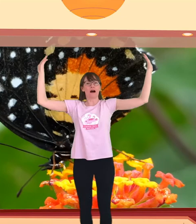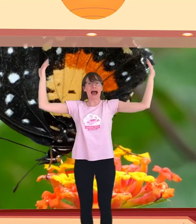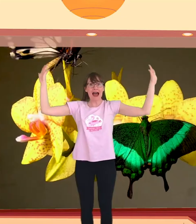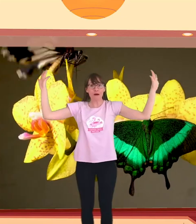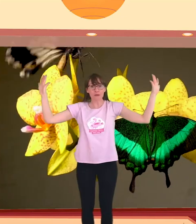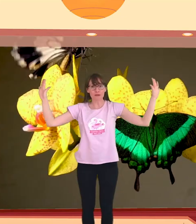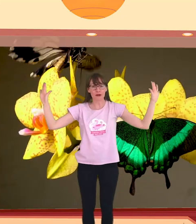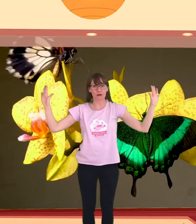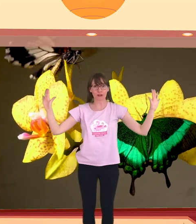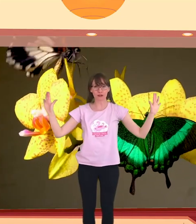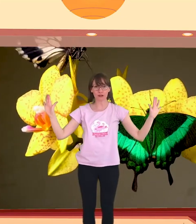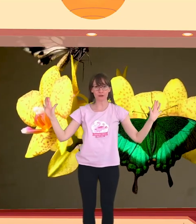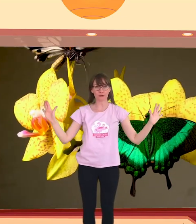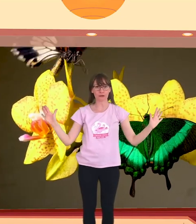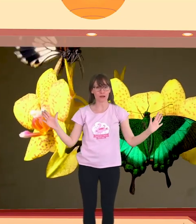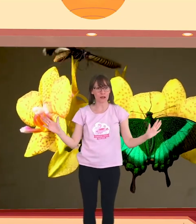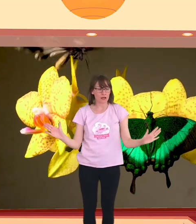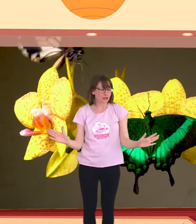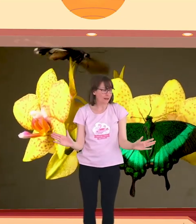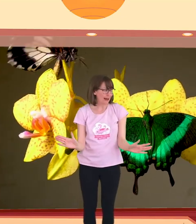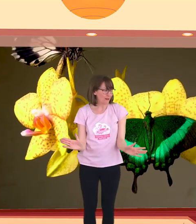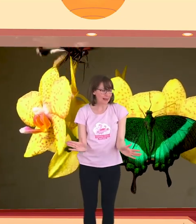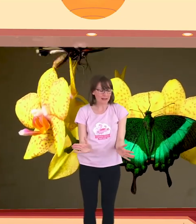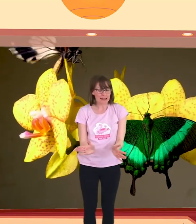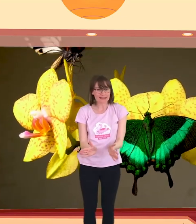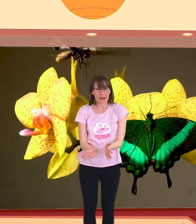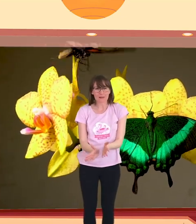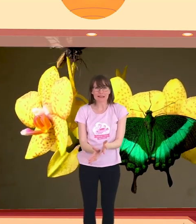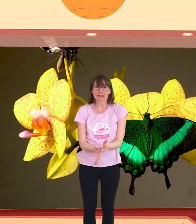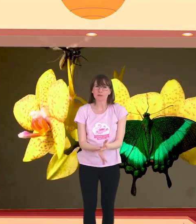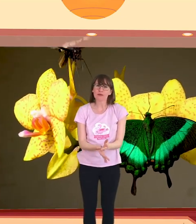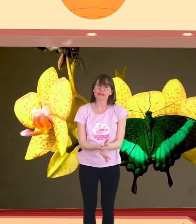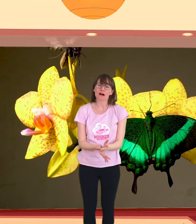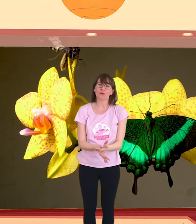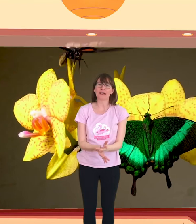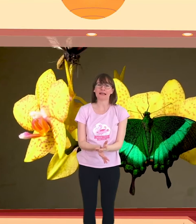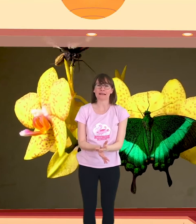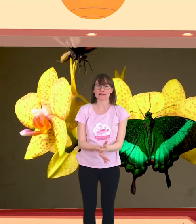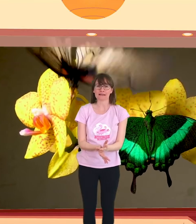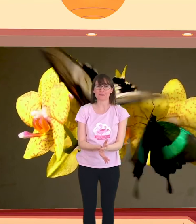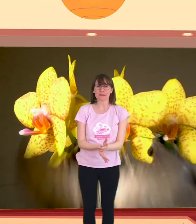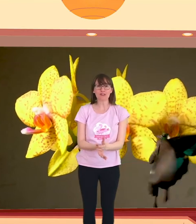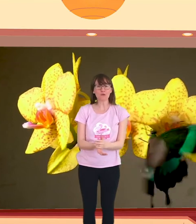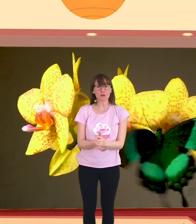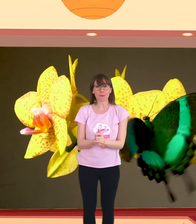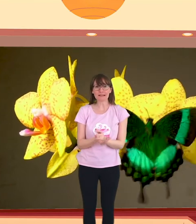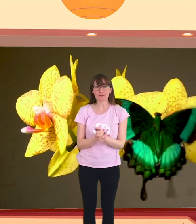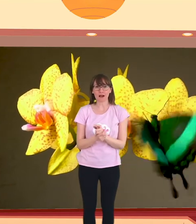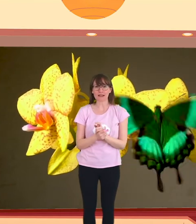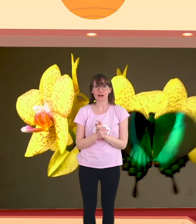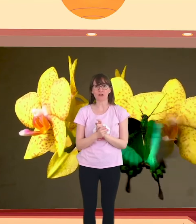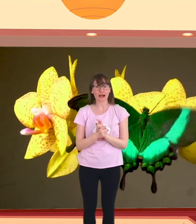And we are out of our cocoon. Now then, it's time to spread our wings. Did you know